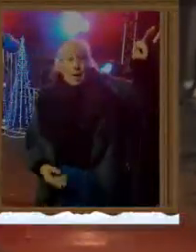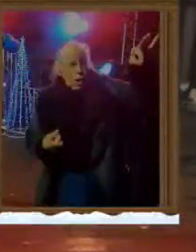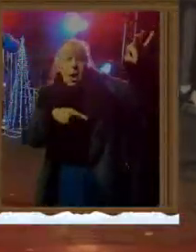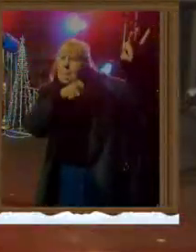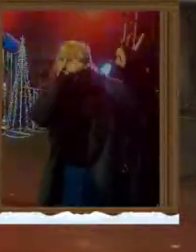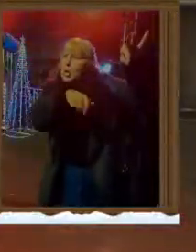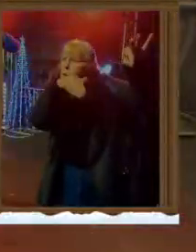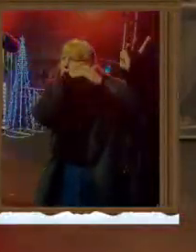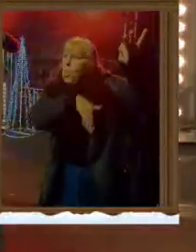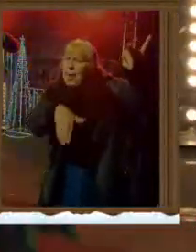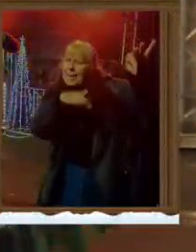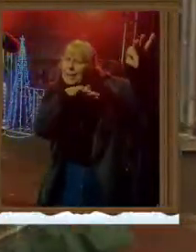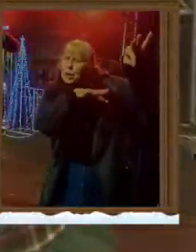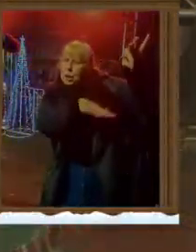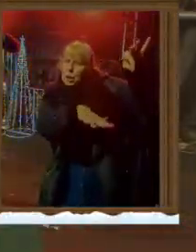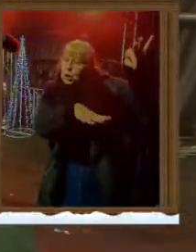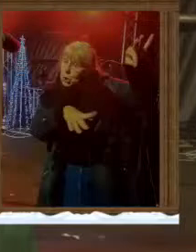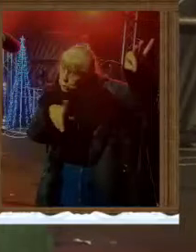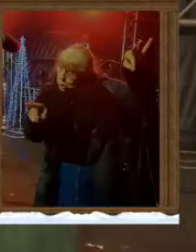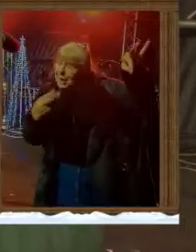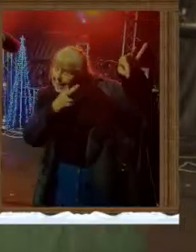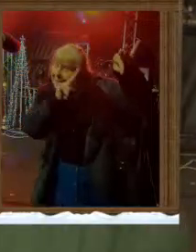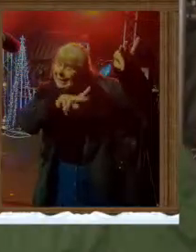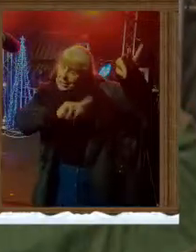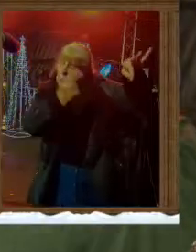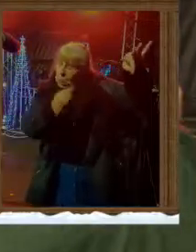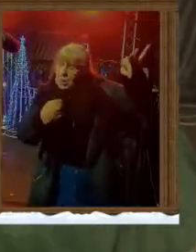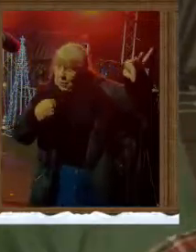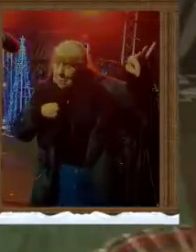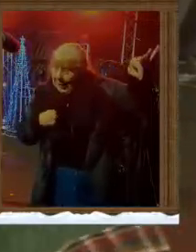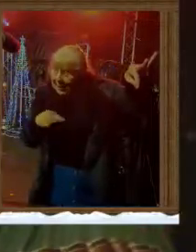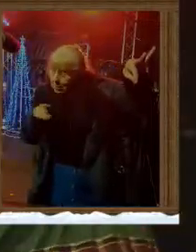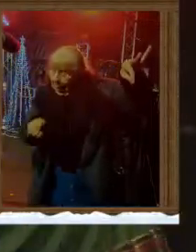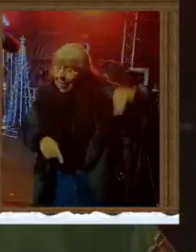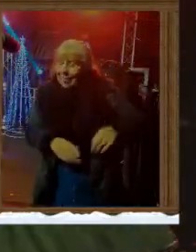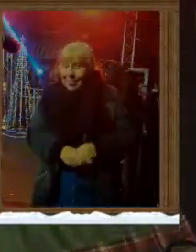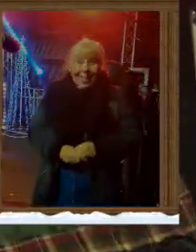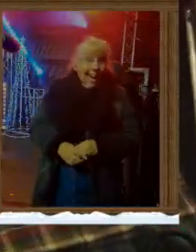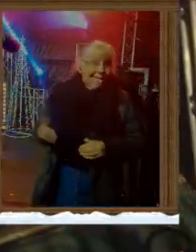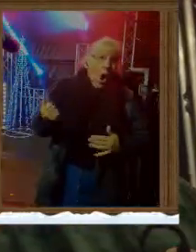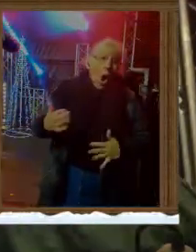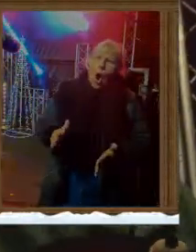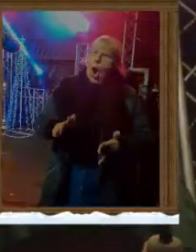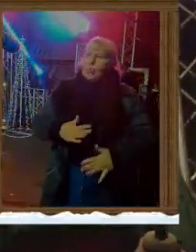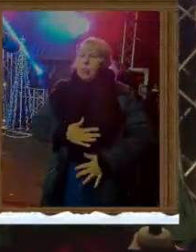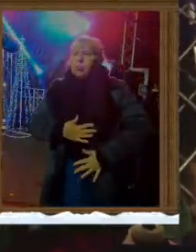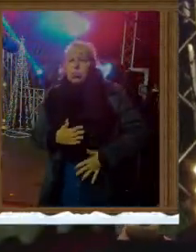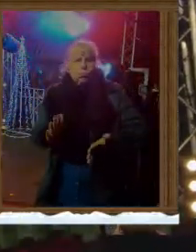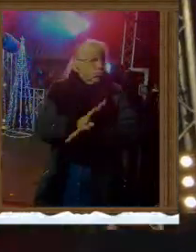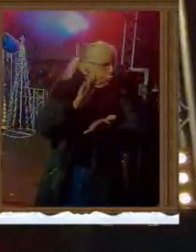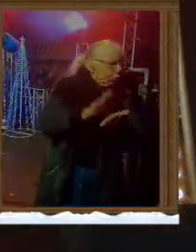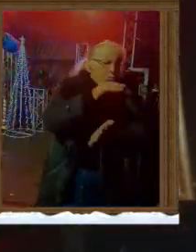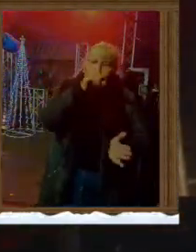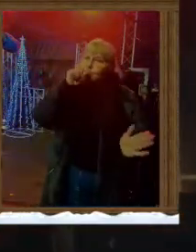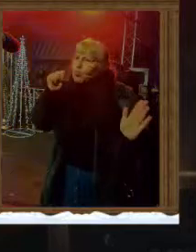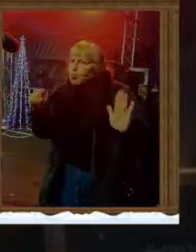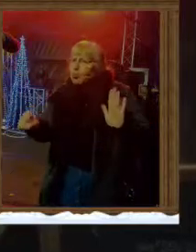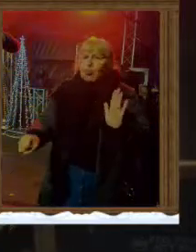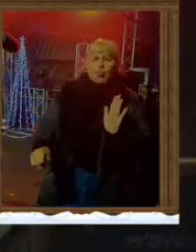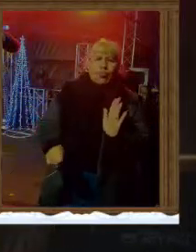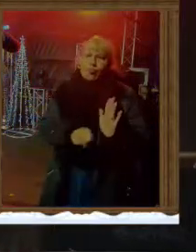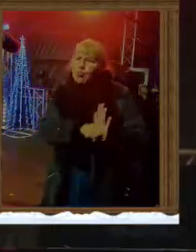Somebody waits for you, kiss her once for me. Have a holly jolly